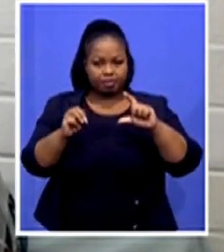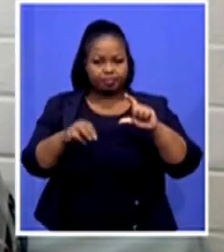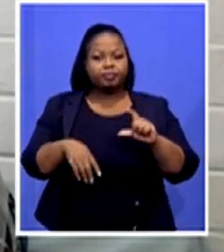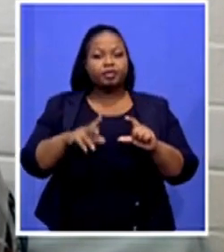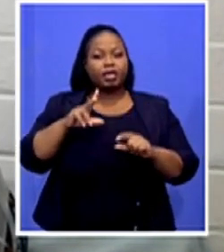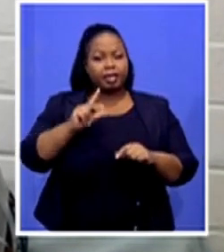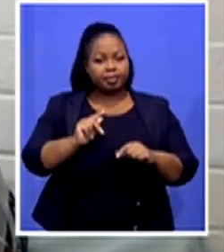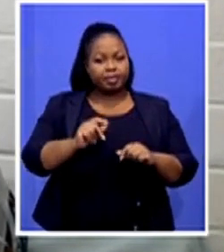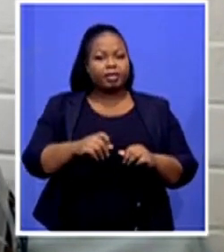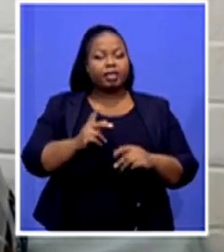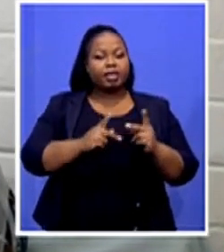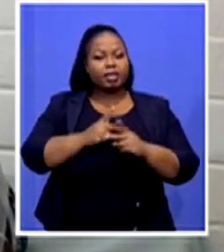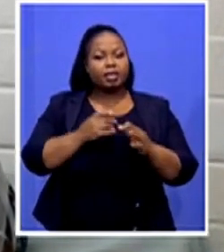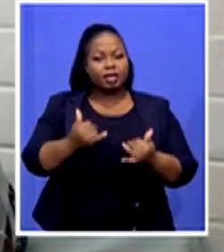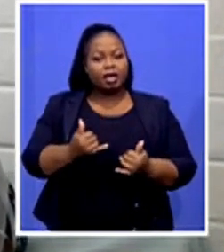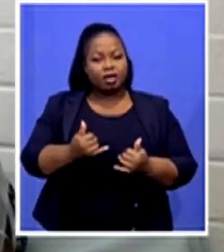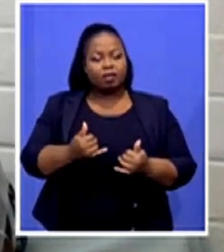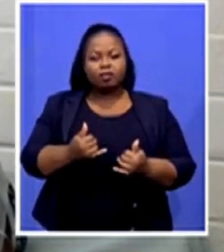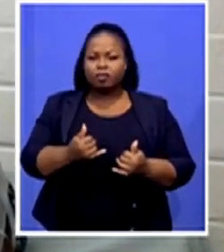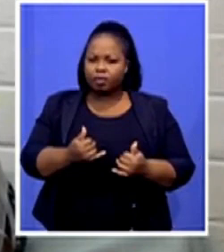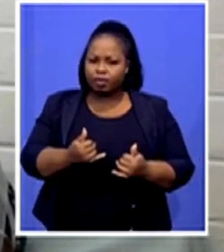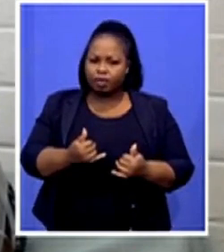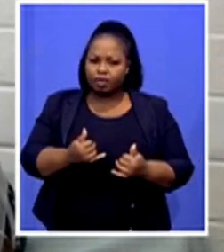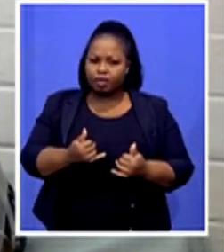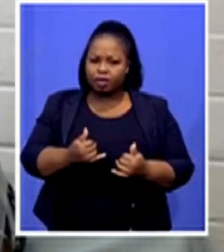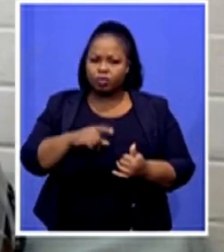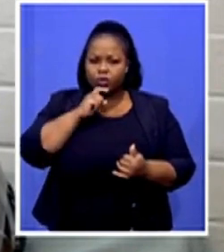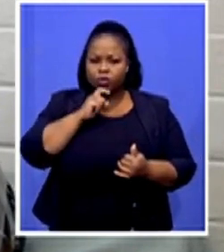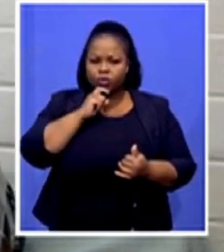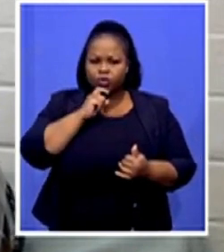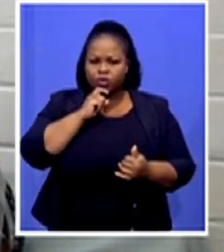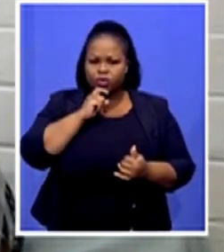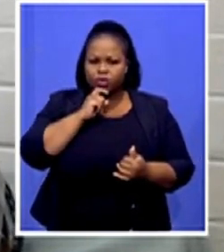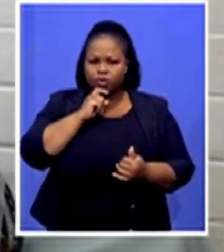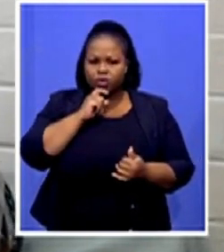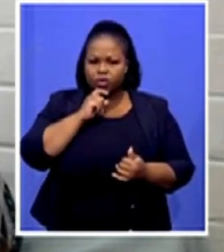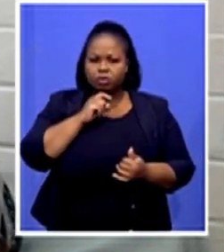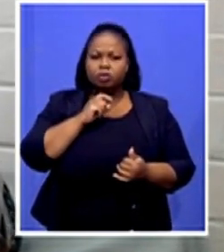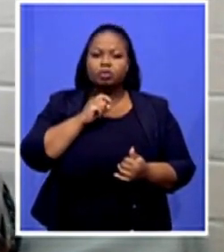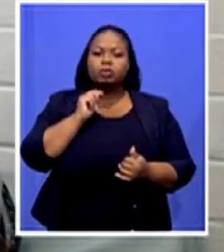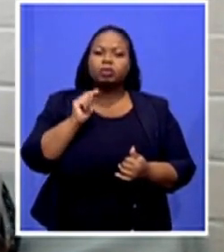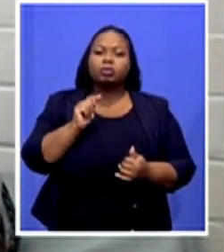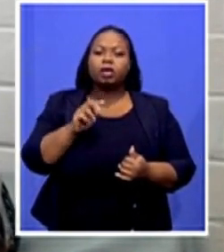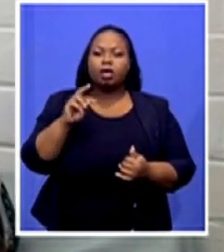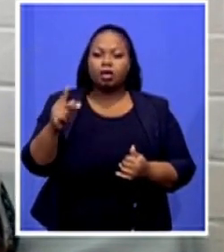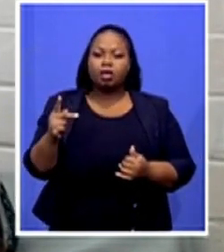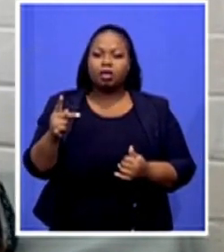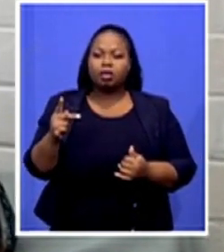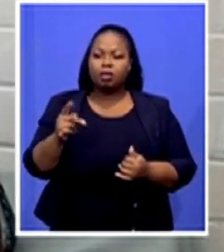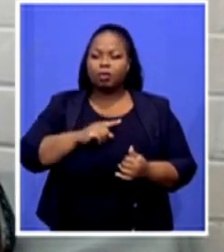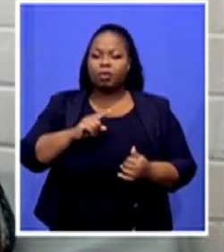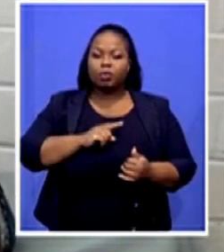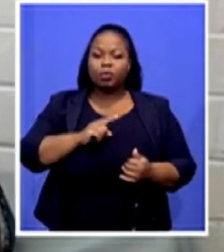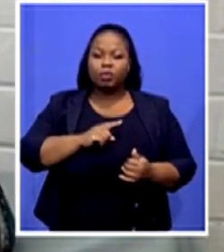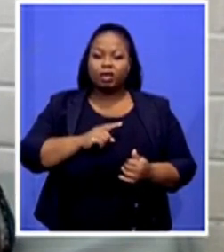we use the non-dominant deltoid to administer the vaccine. Because vaccines do have side effects, you can pretty well get